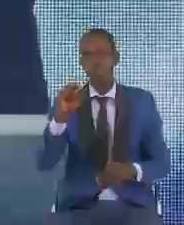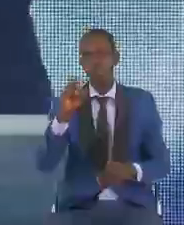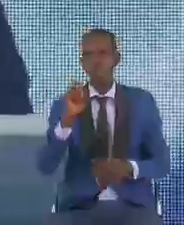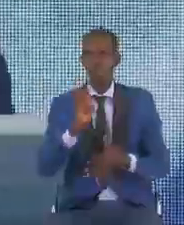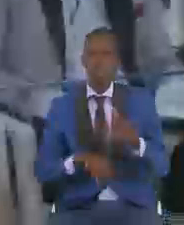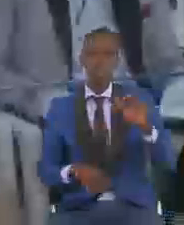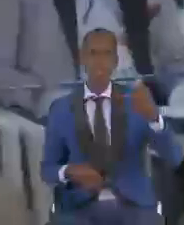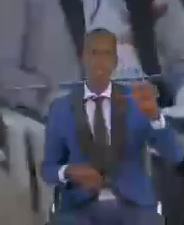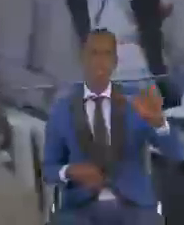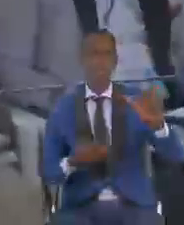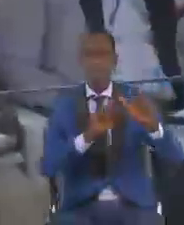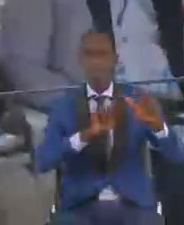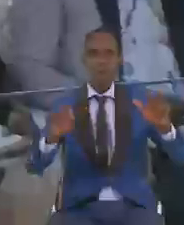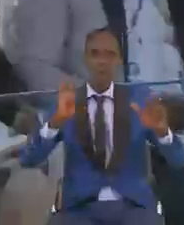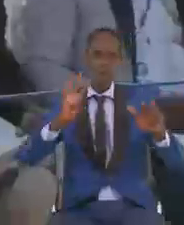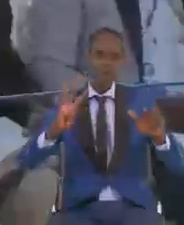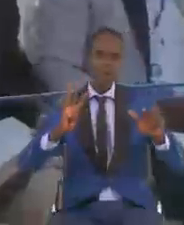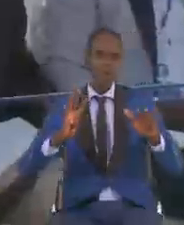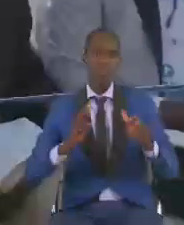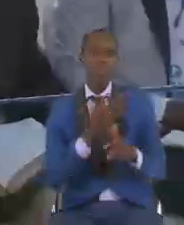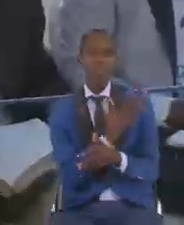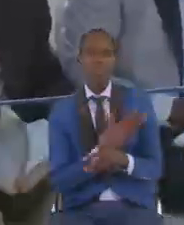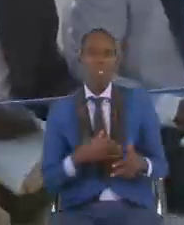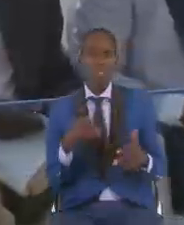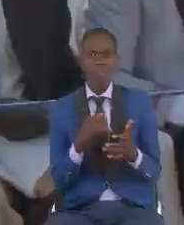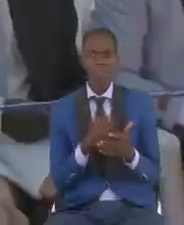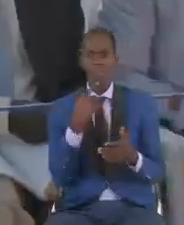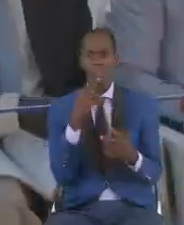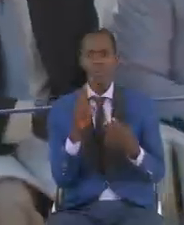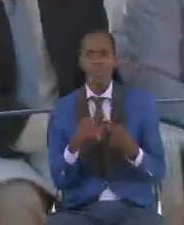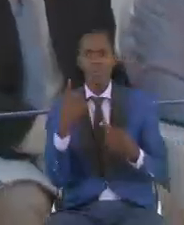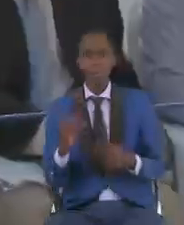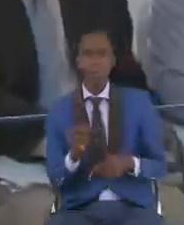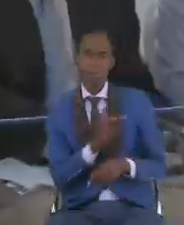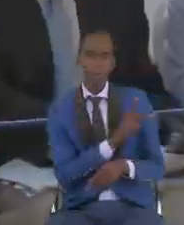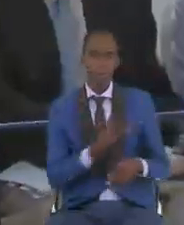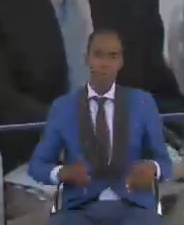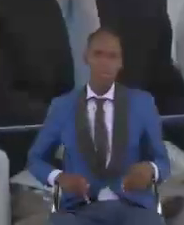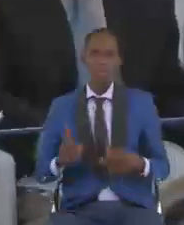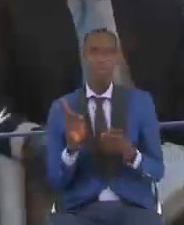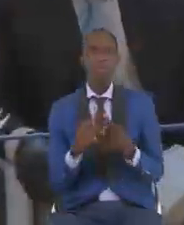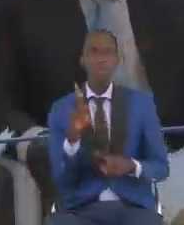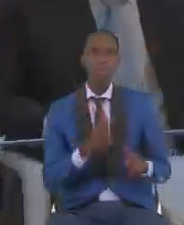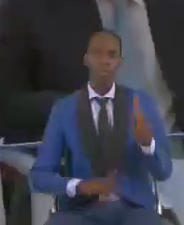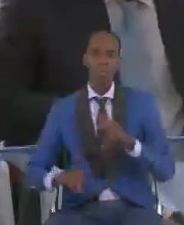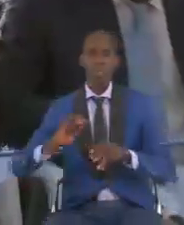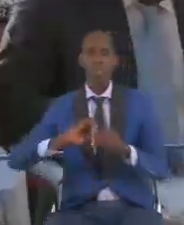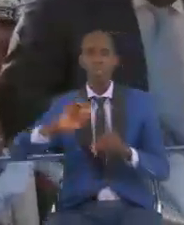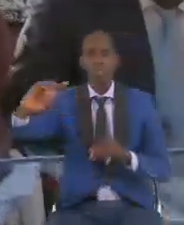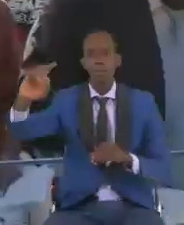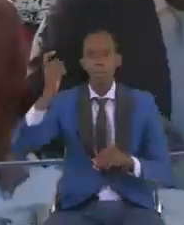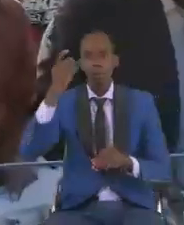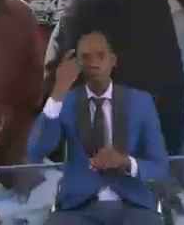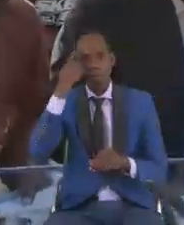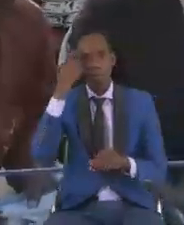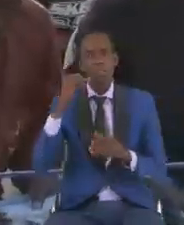4, and it refers to the kings. It refers to the people in government. It